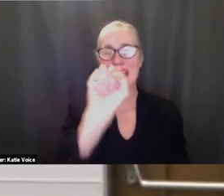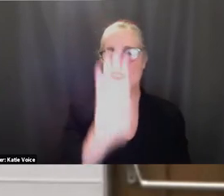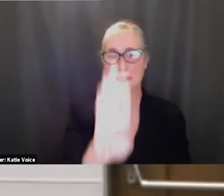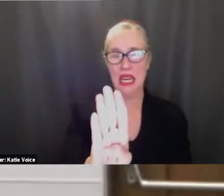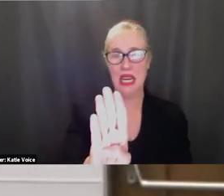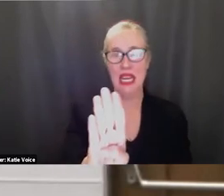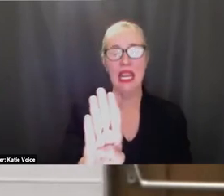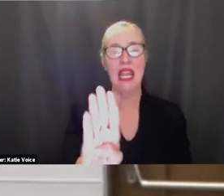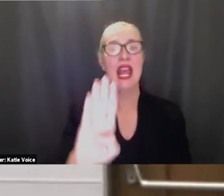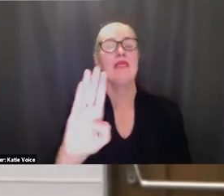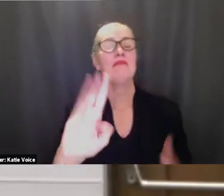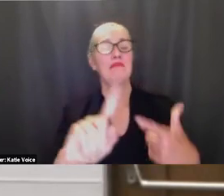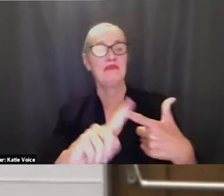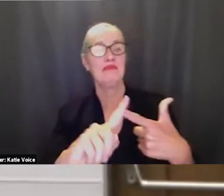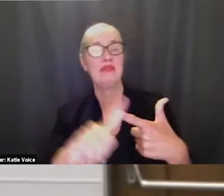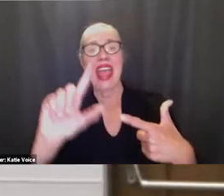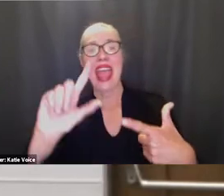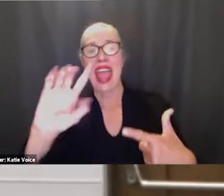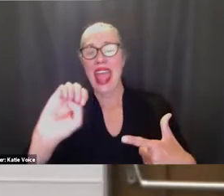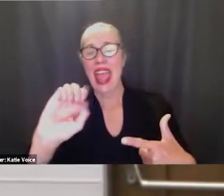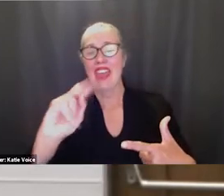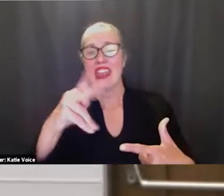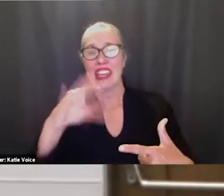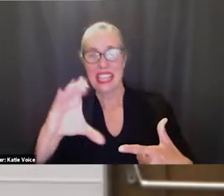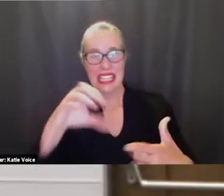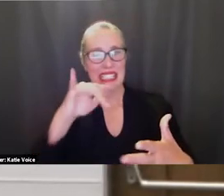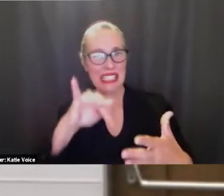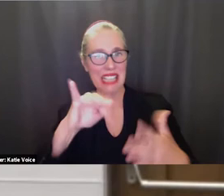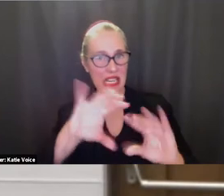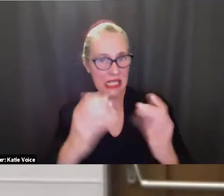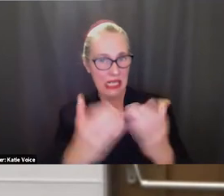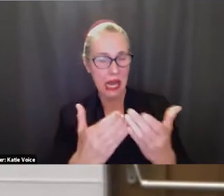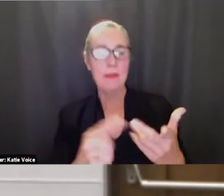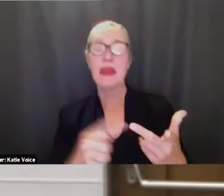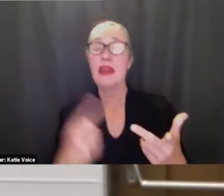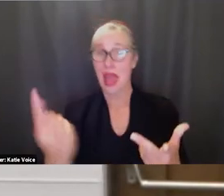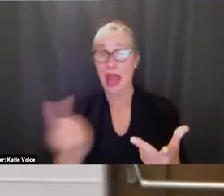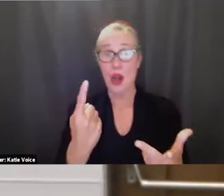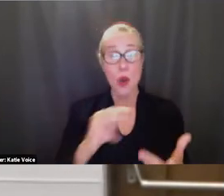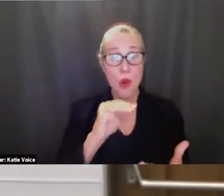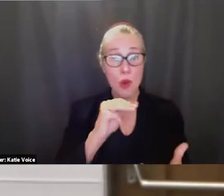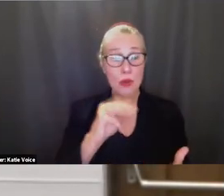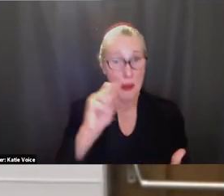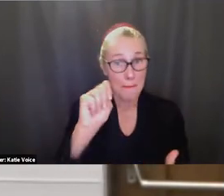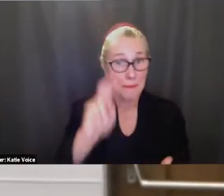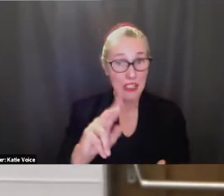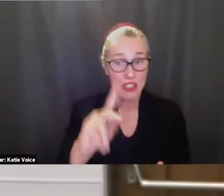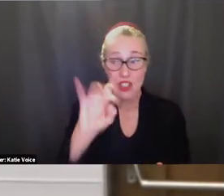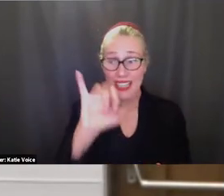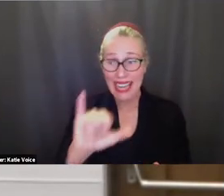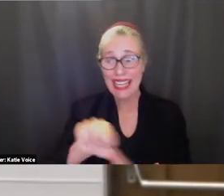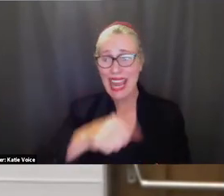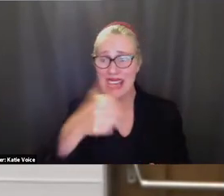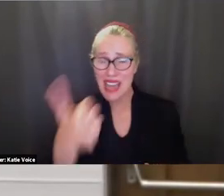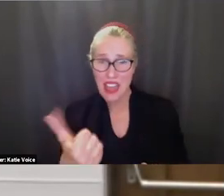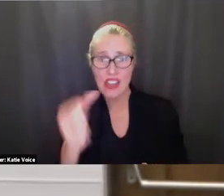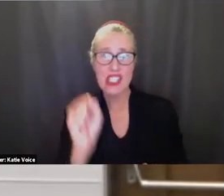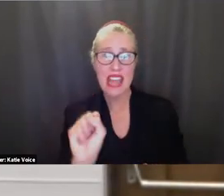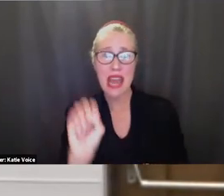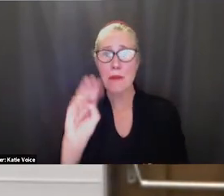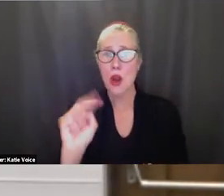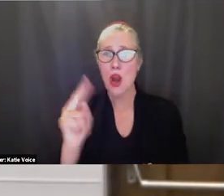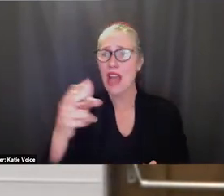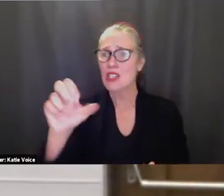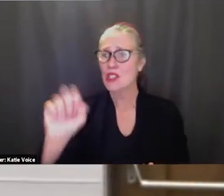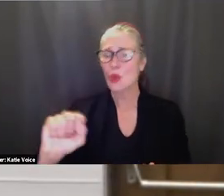studies club and um our own mr kelly and another san marcos student who he invited and i